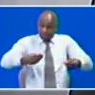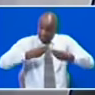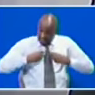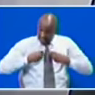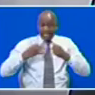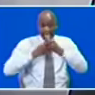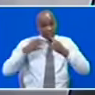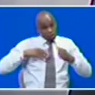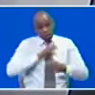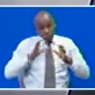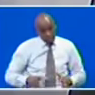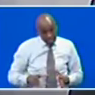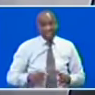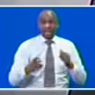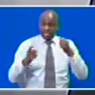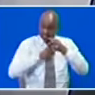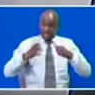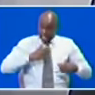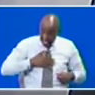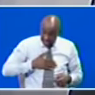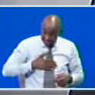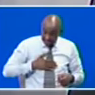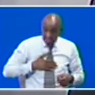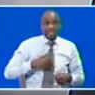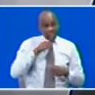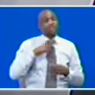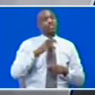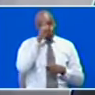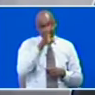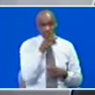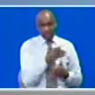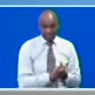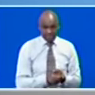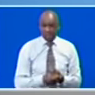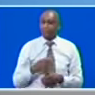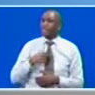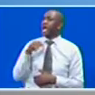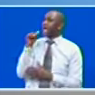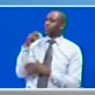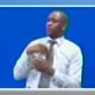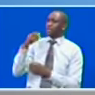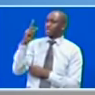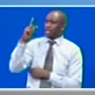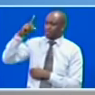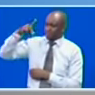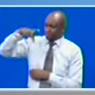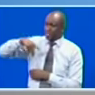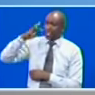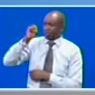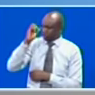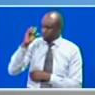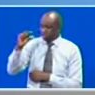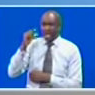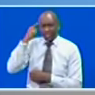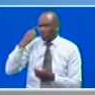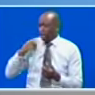of us, and to the seven of us, and that is a task that we will take seriously. Before I ask you about the KPMG audit report, following this Aura story, it